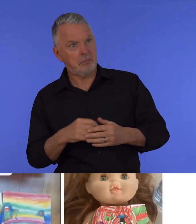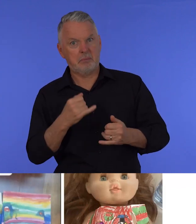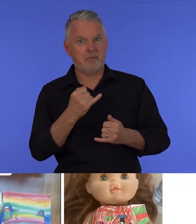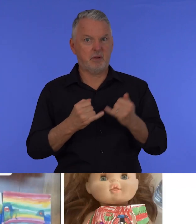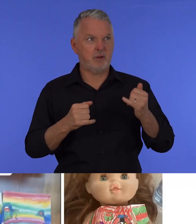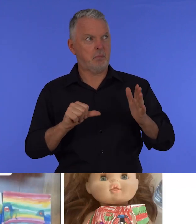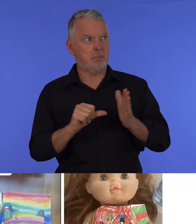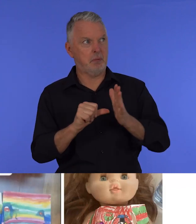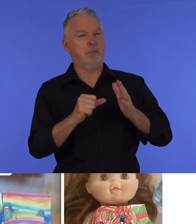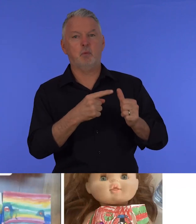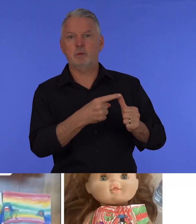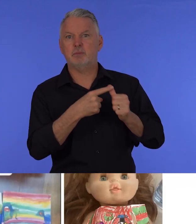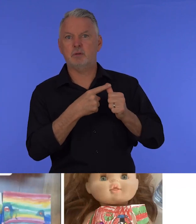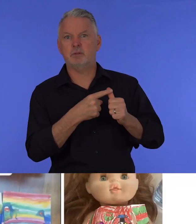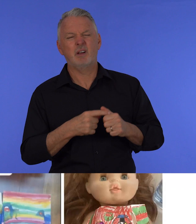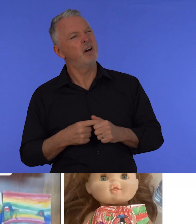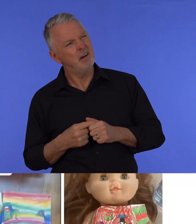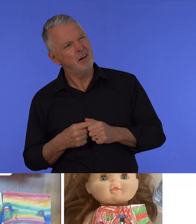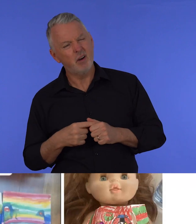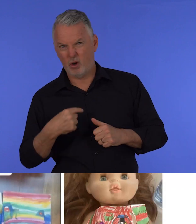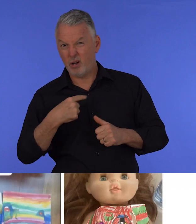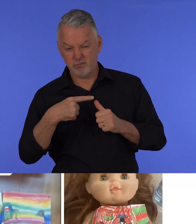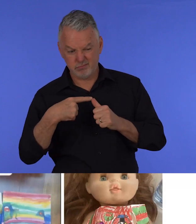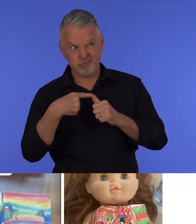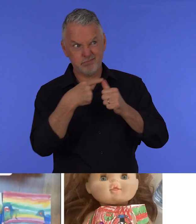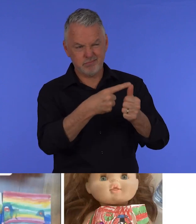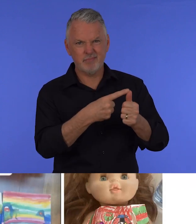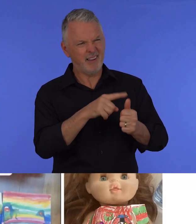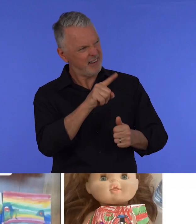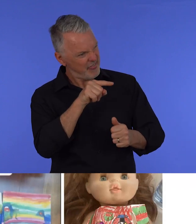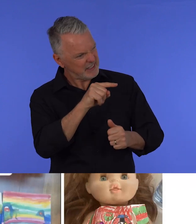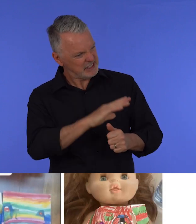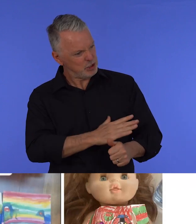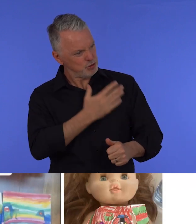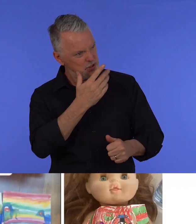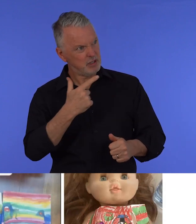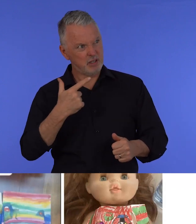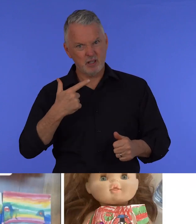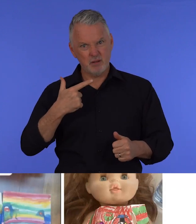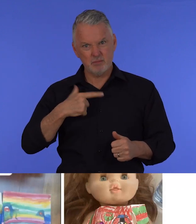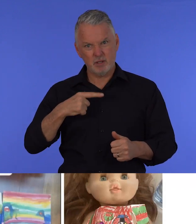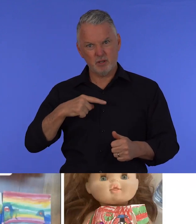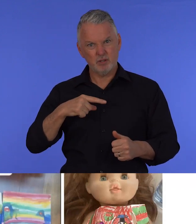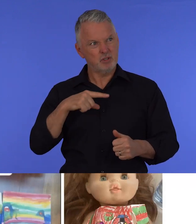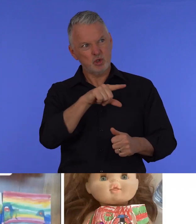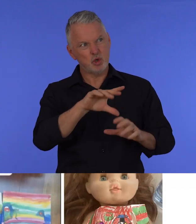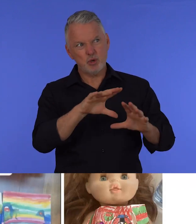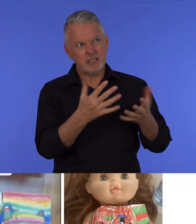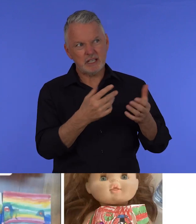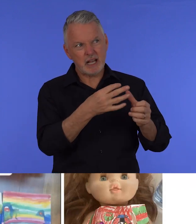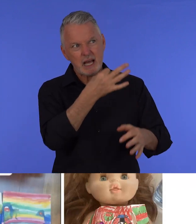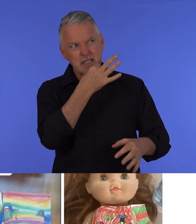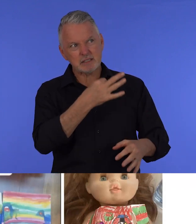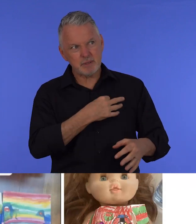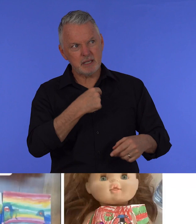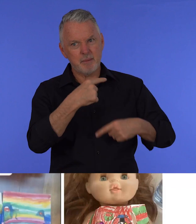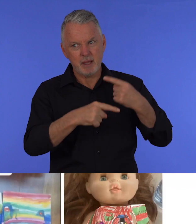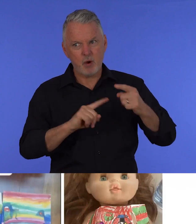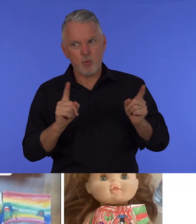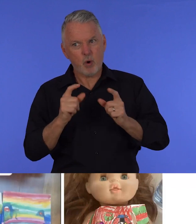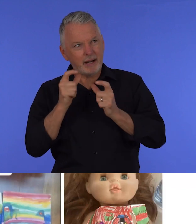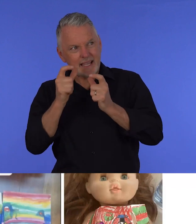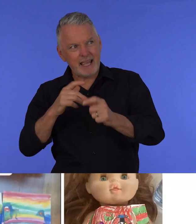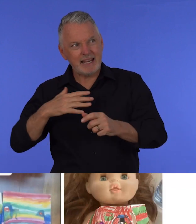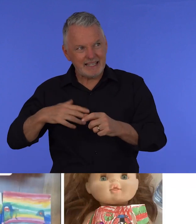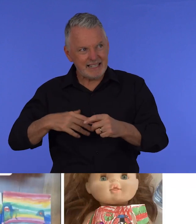with disabilities. And I thought, okay, that's a very blanket sort of statement. And I mentioned that to her. I said, oh, that's really interesting that you say